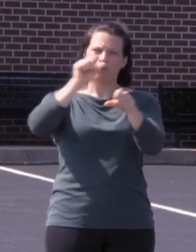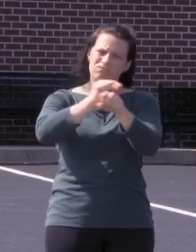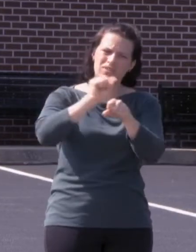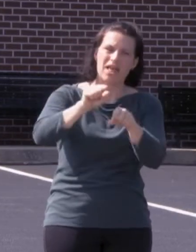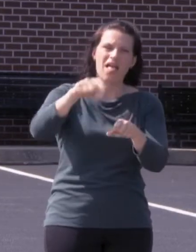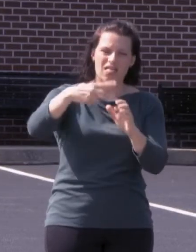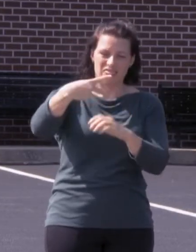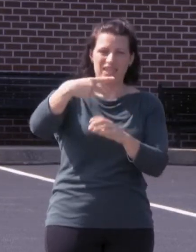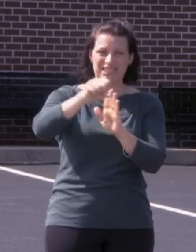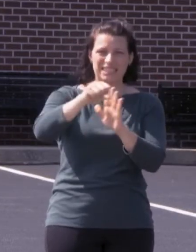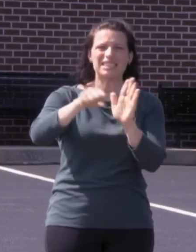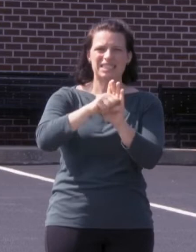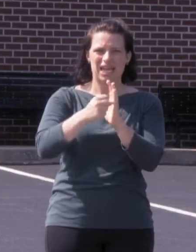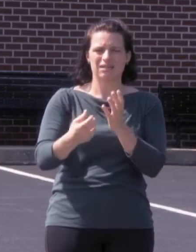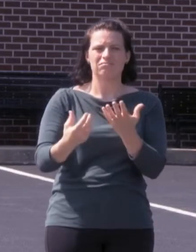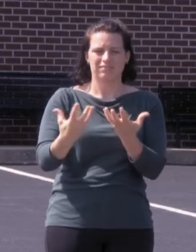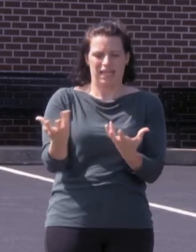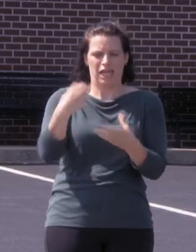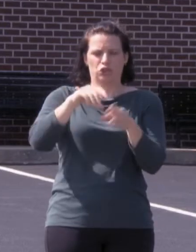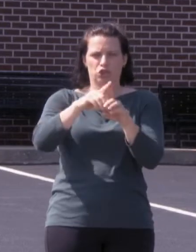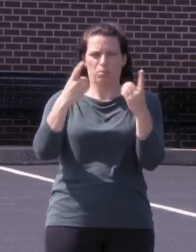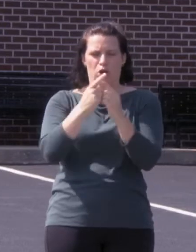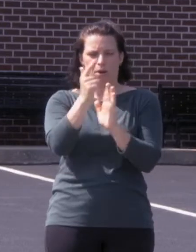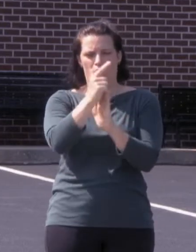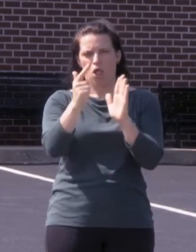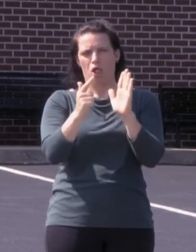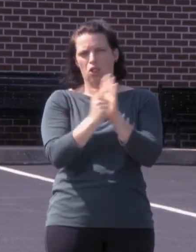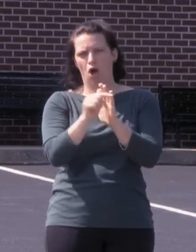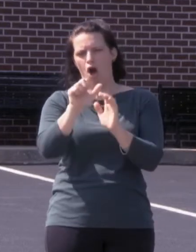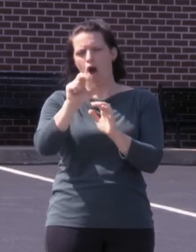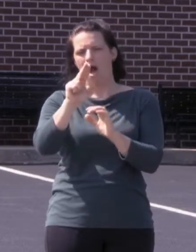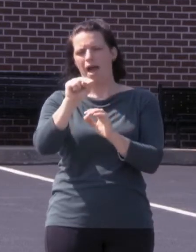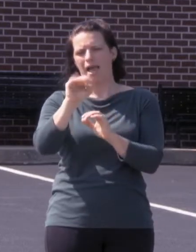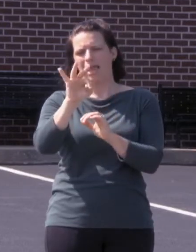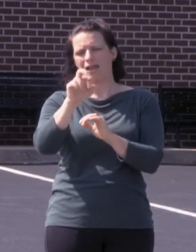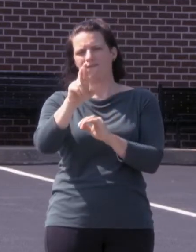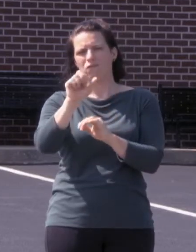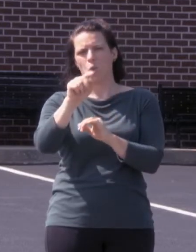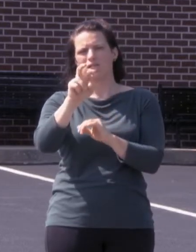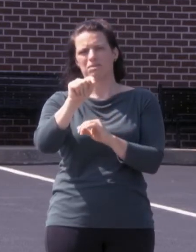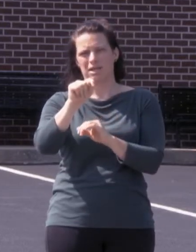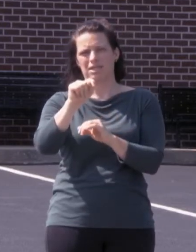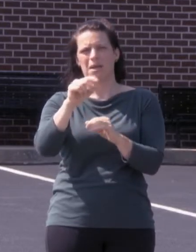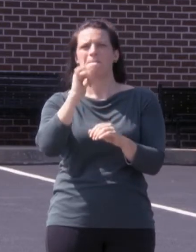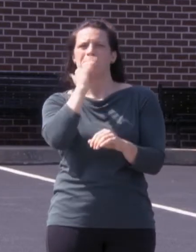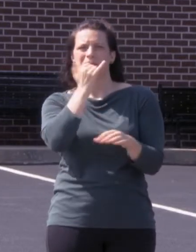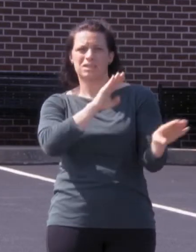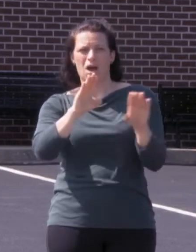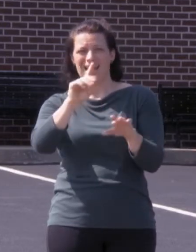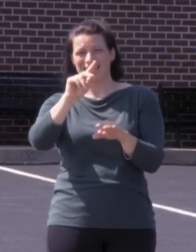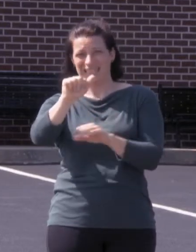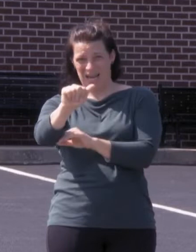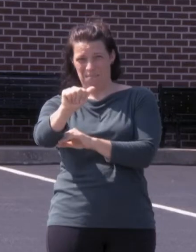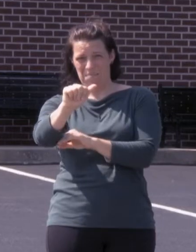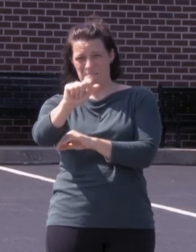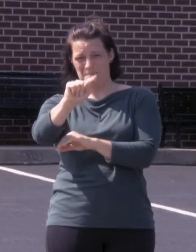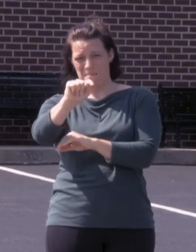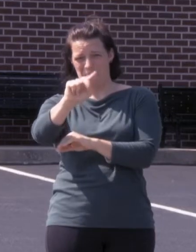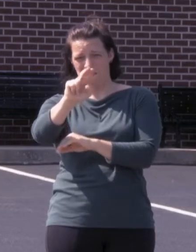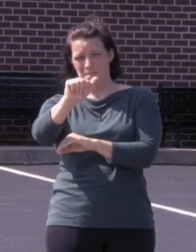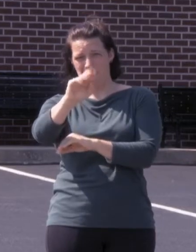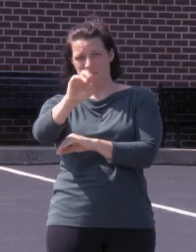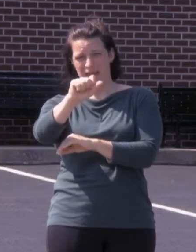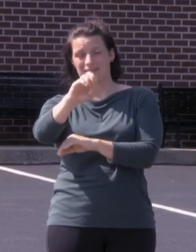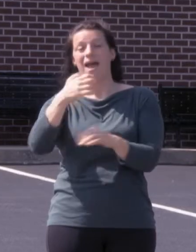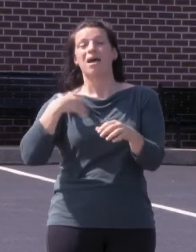state interdepartmental law enforcement misconduct database has the potential